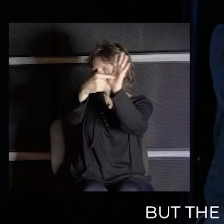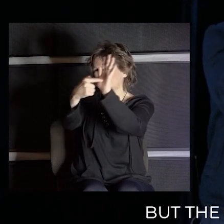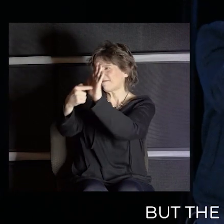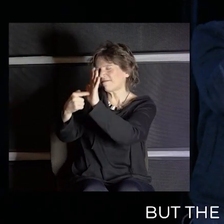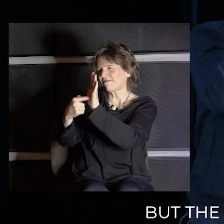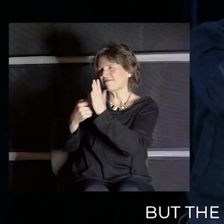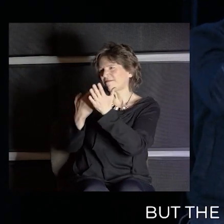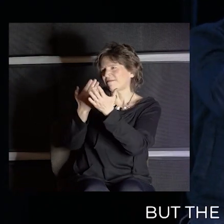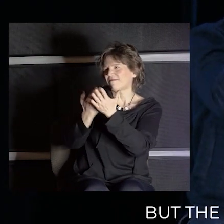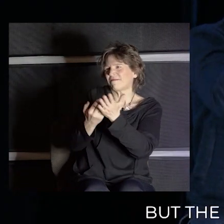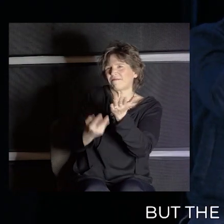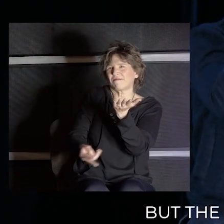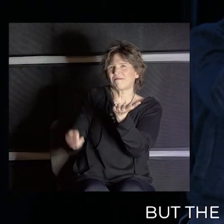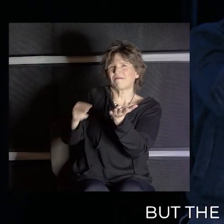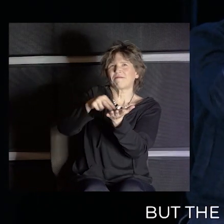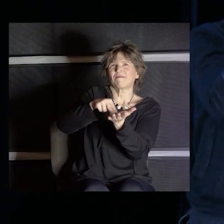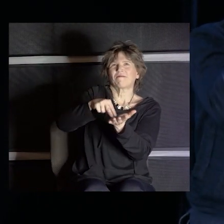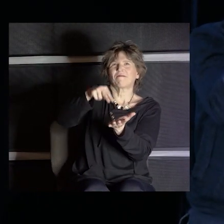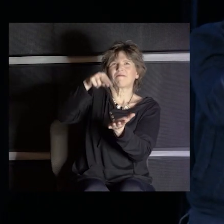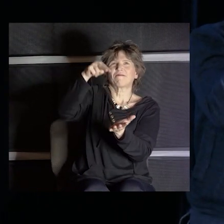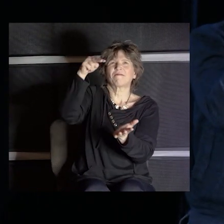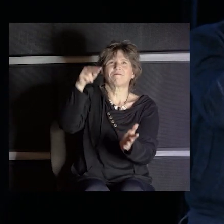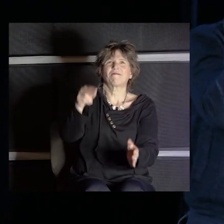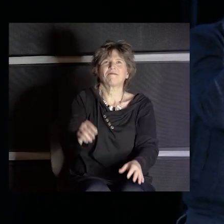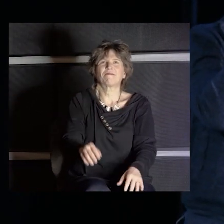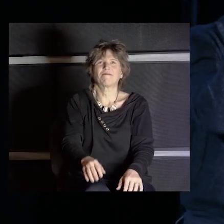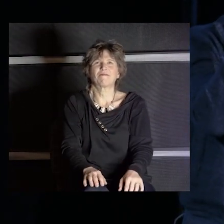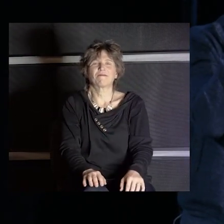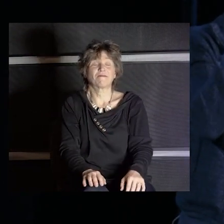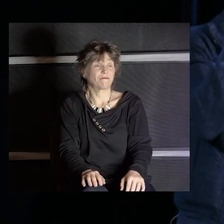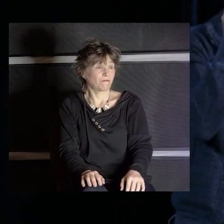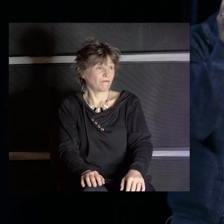the final word.